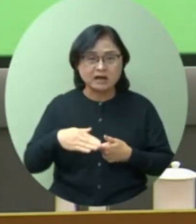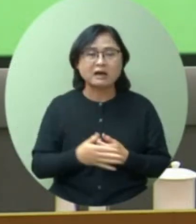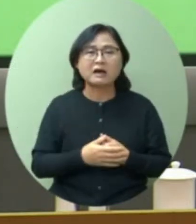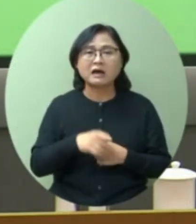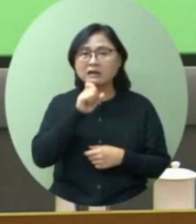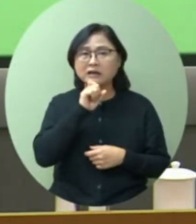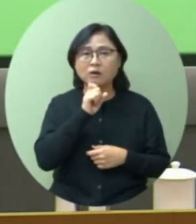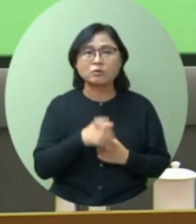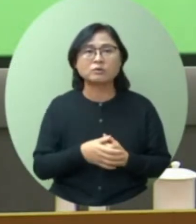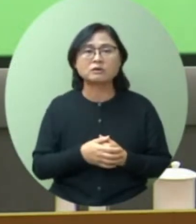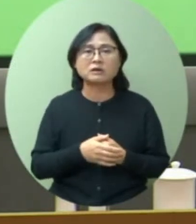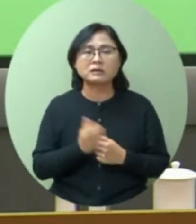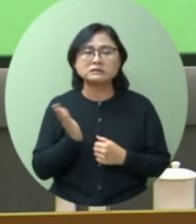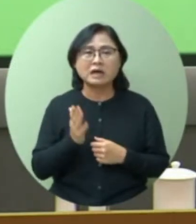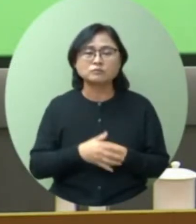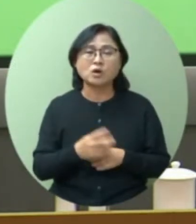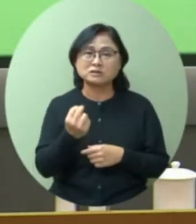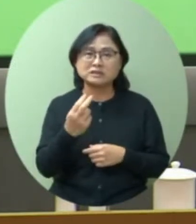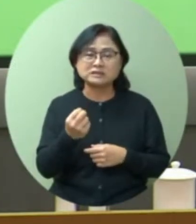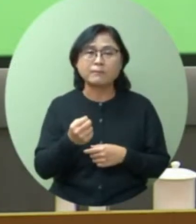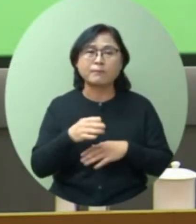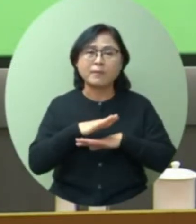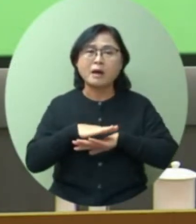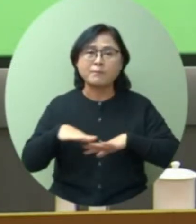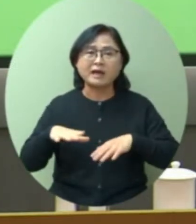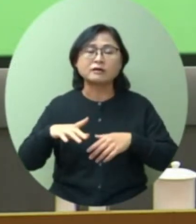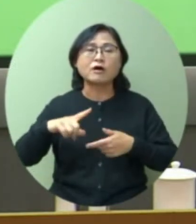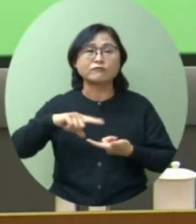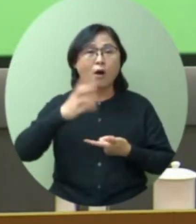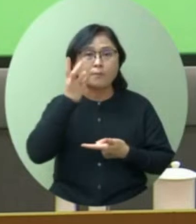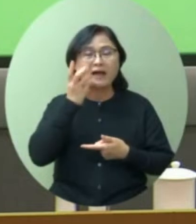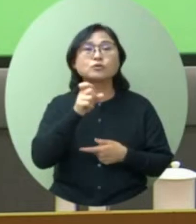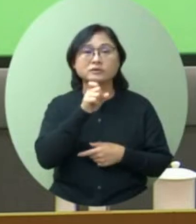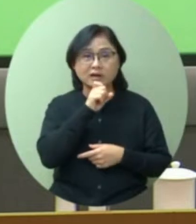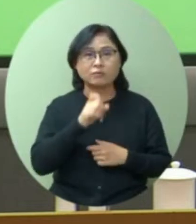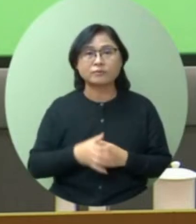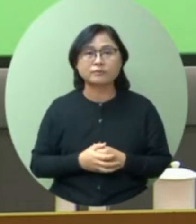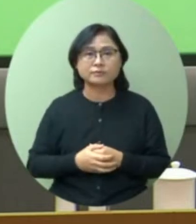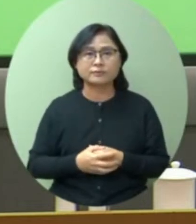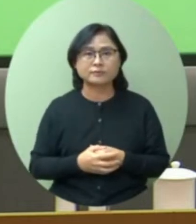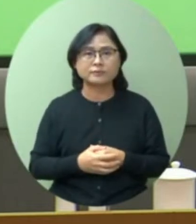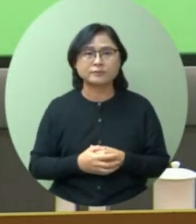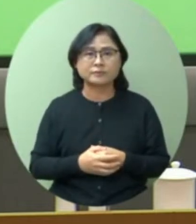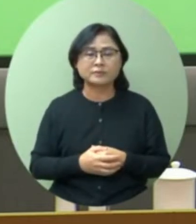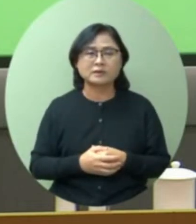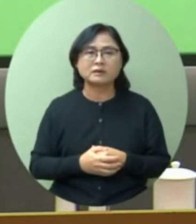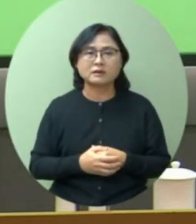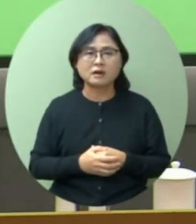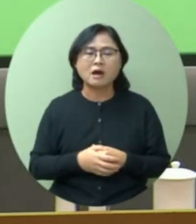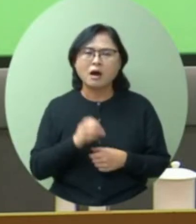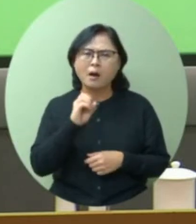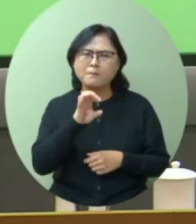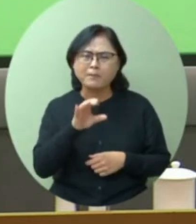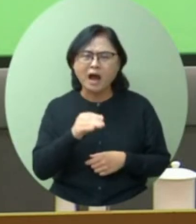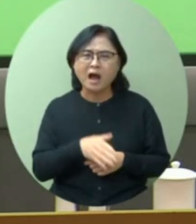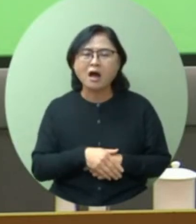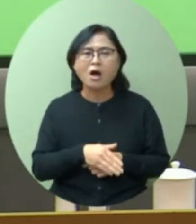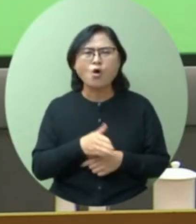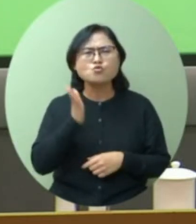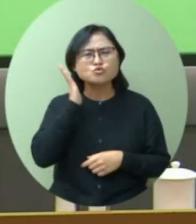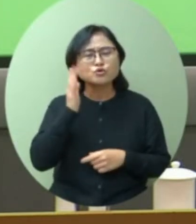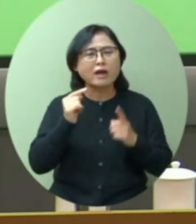of under 7 square meters, but some are as big as close to 20 square